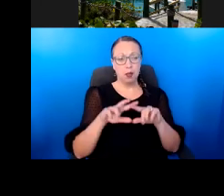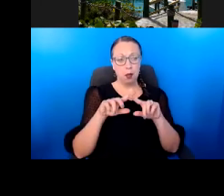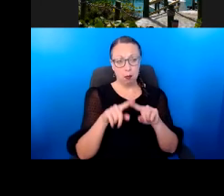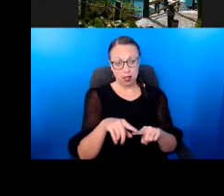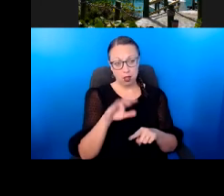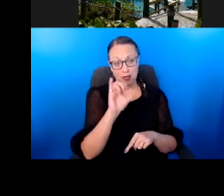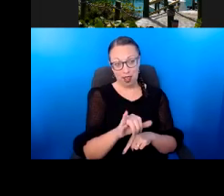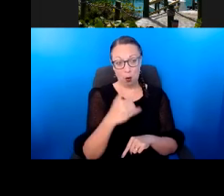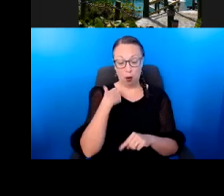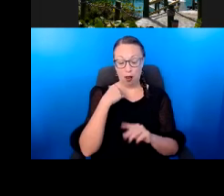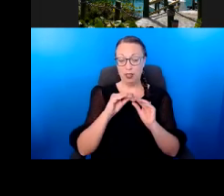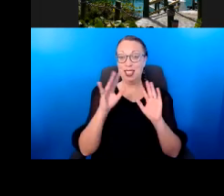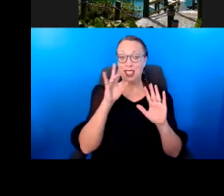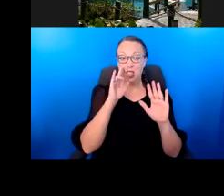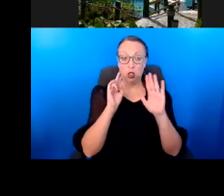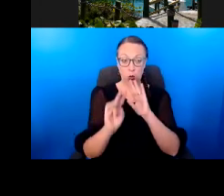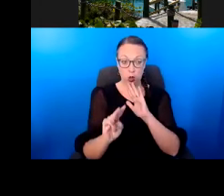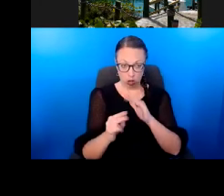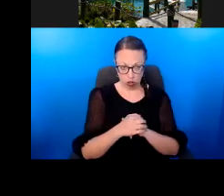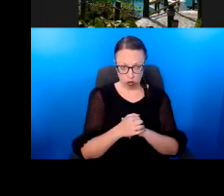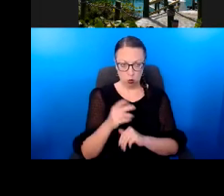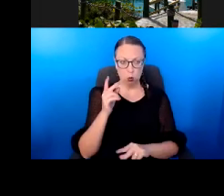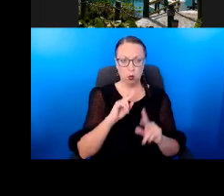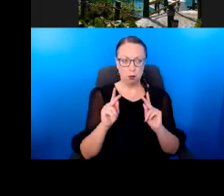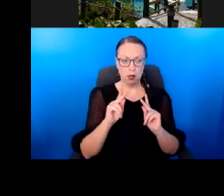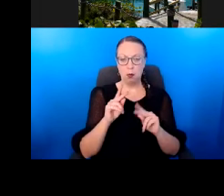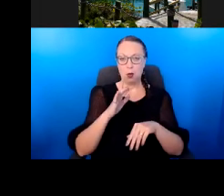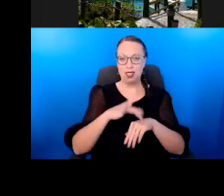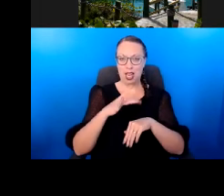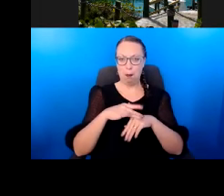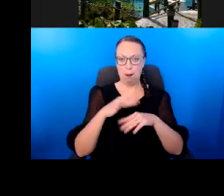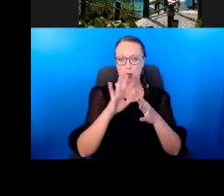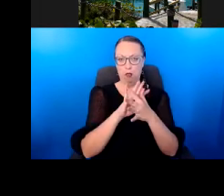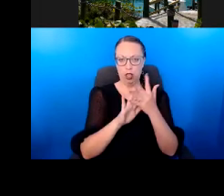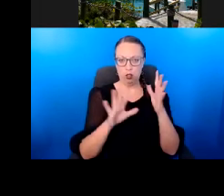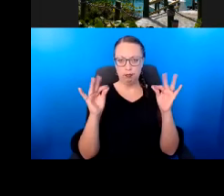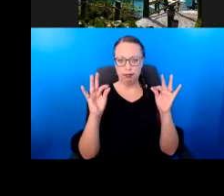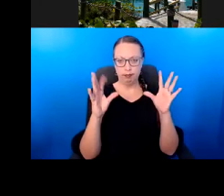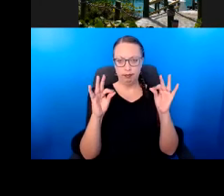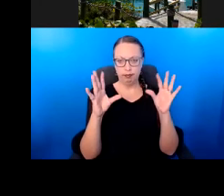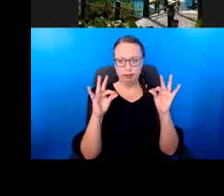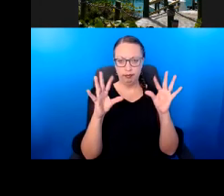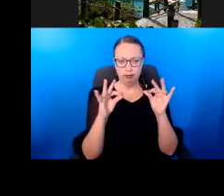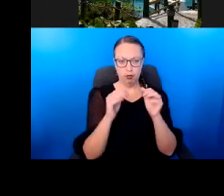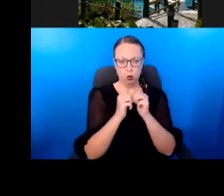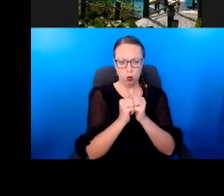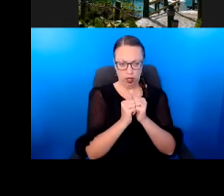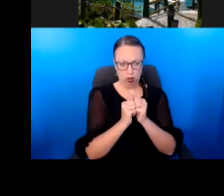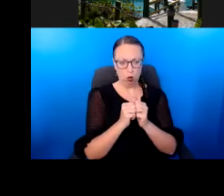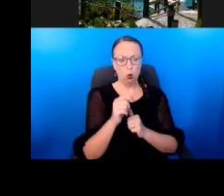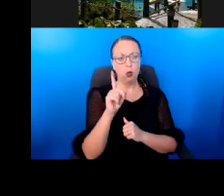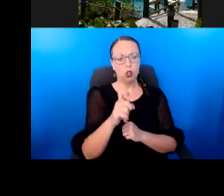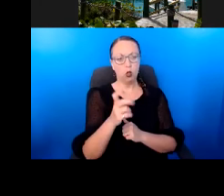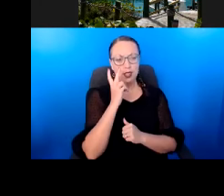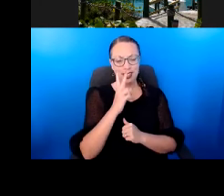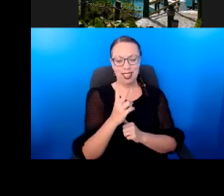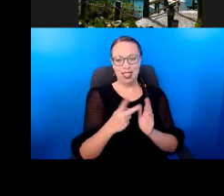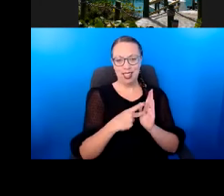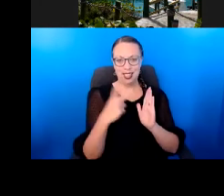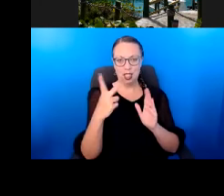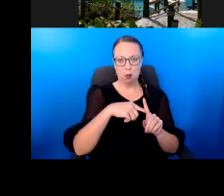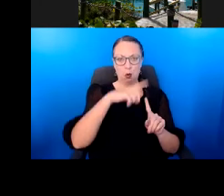prediction, right? When people tap their fingers together, we should see this double peak of